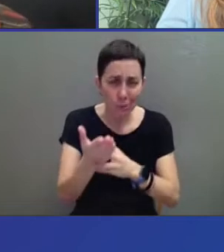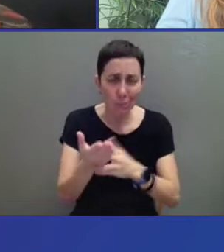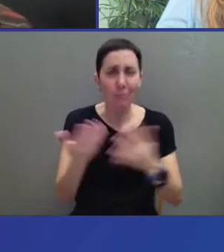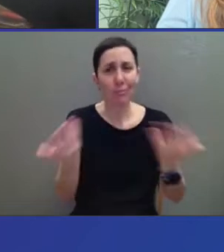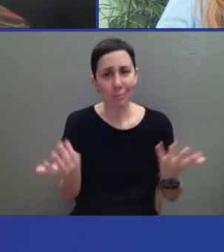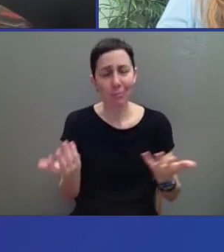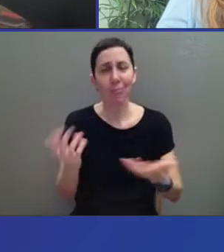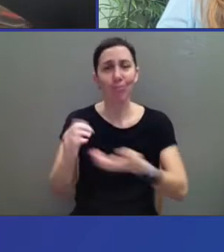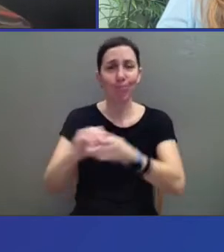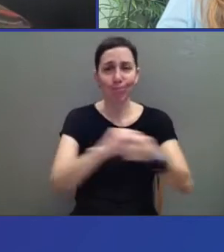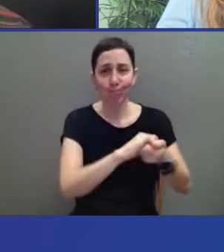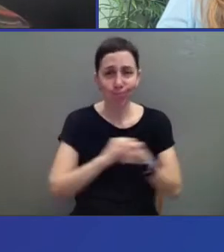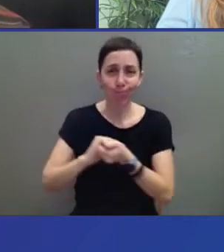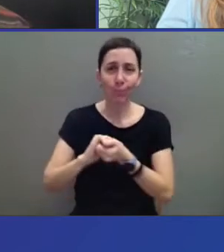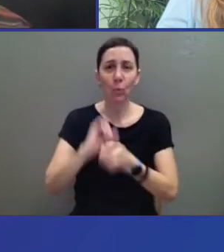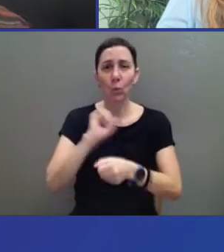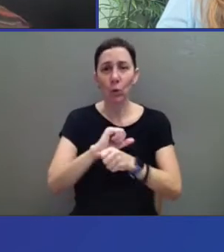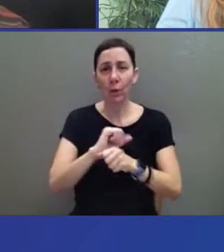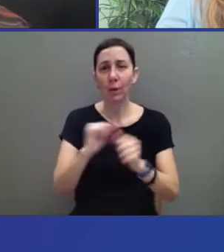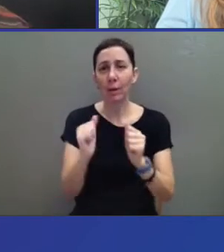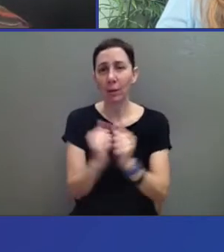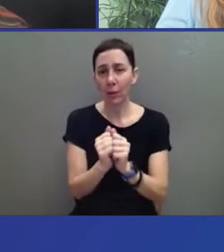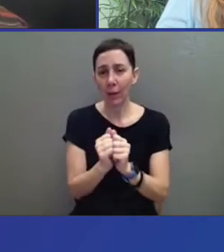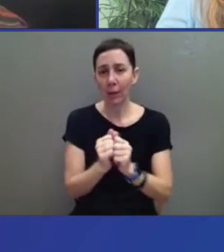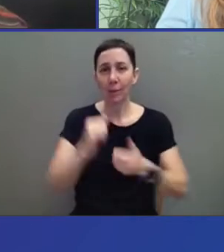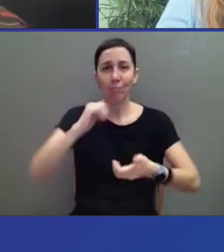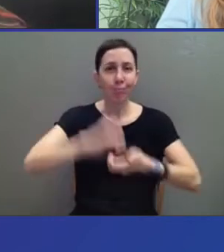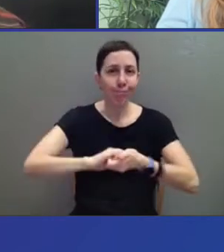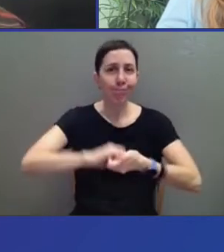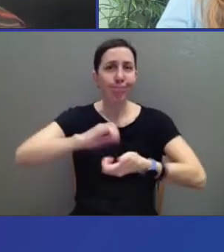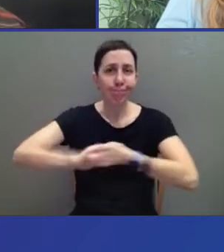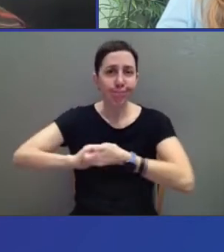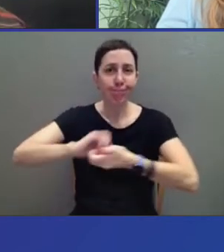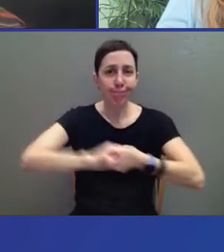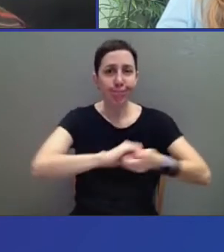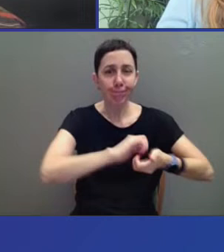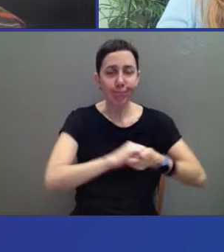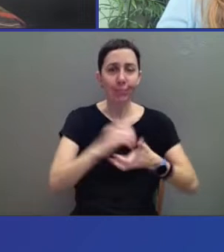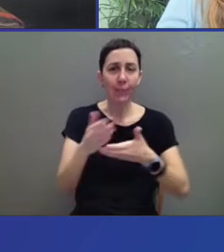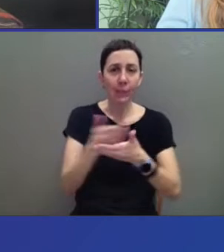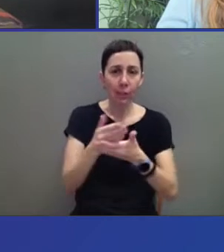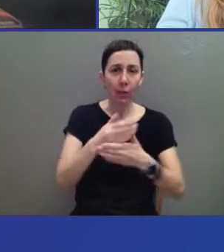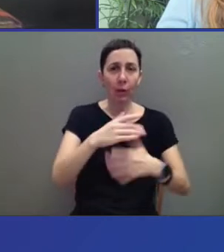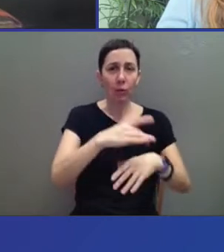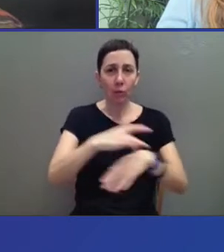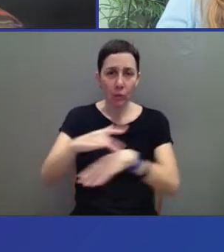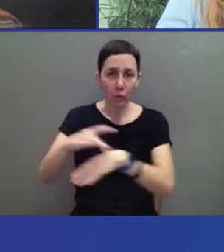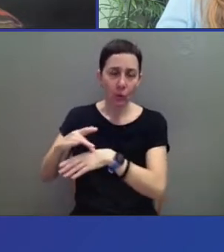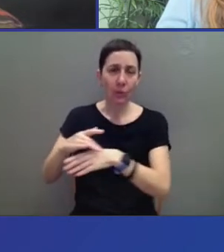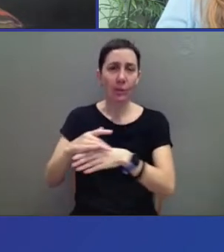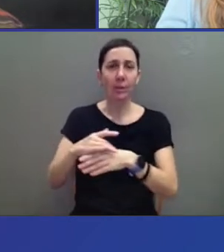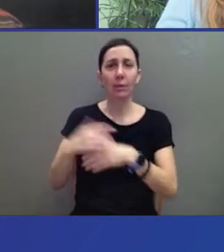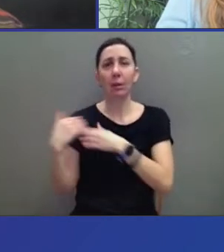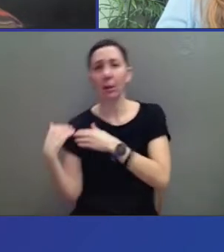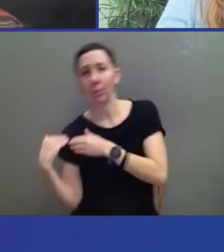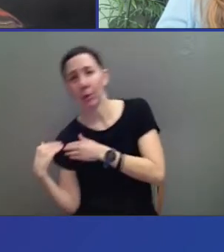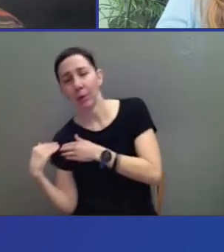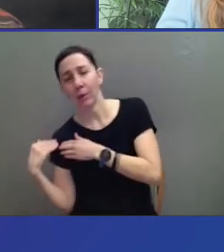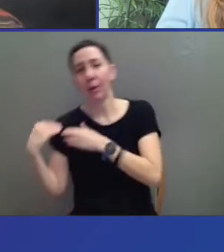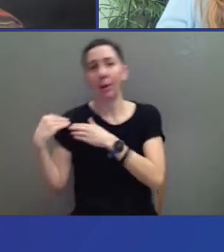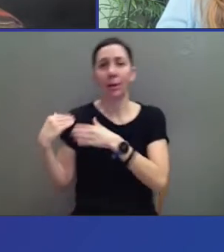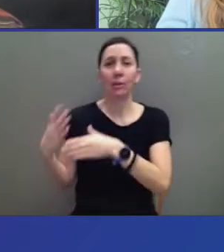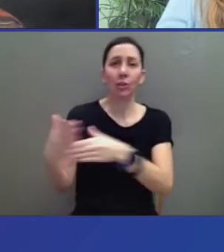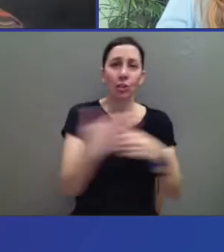together and creating partnerships, so that we share resources and we share the burden of the